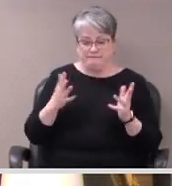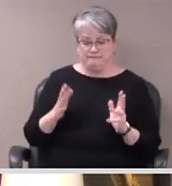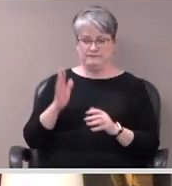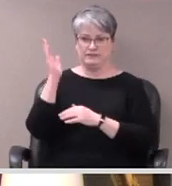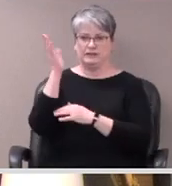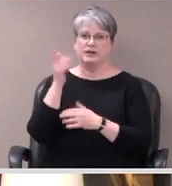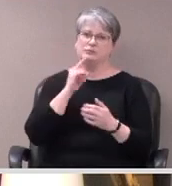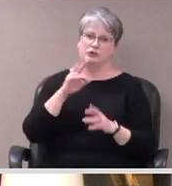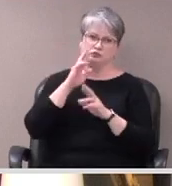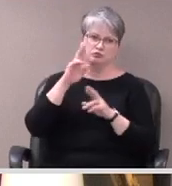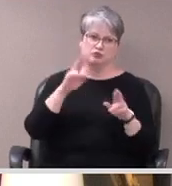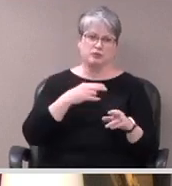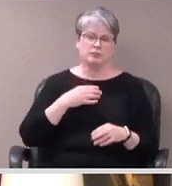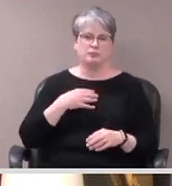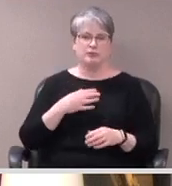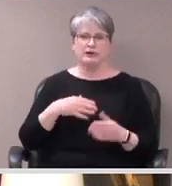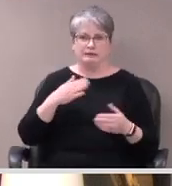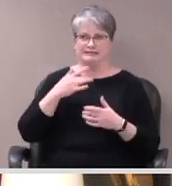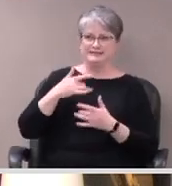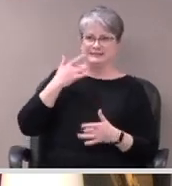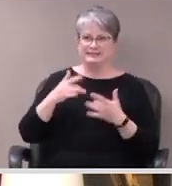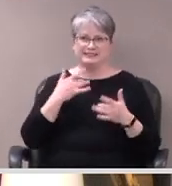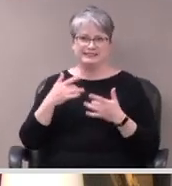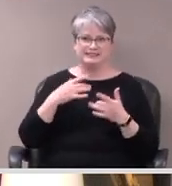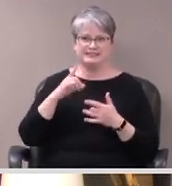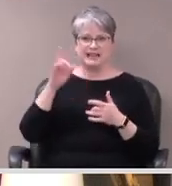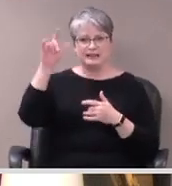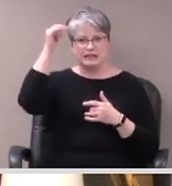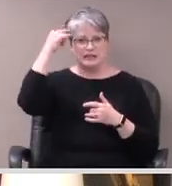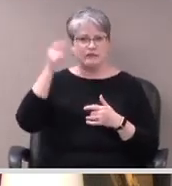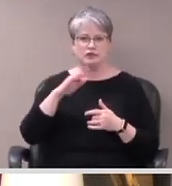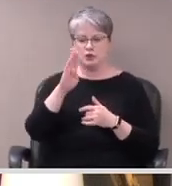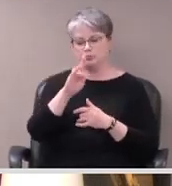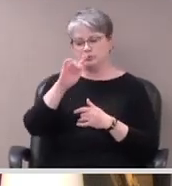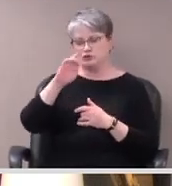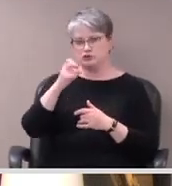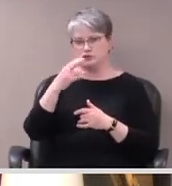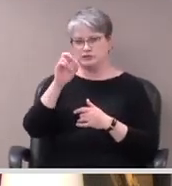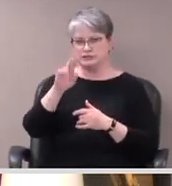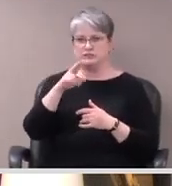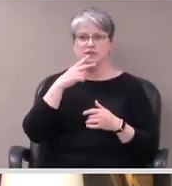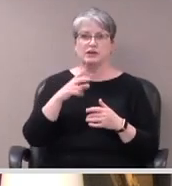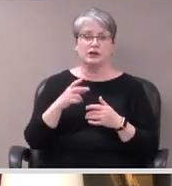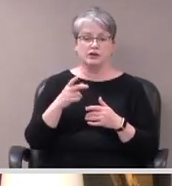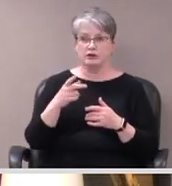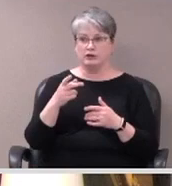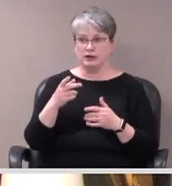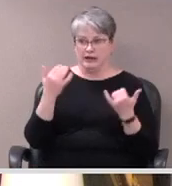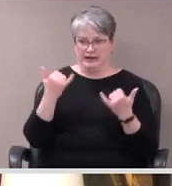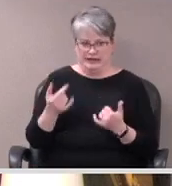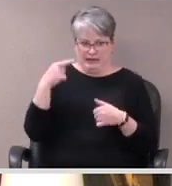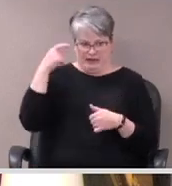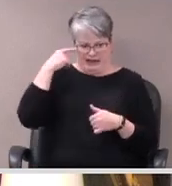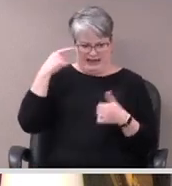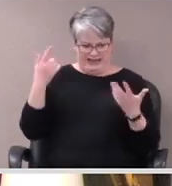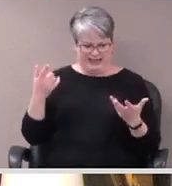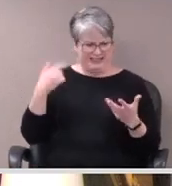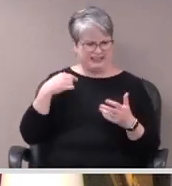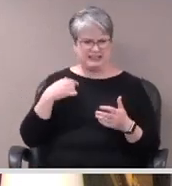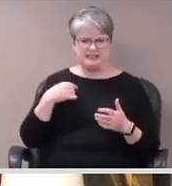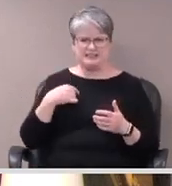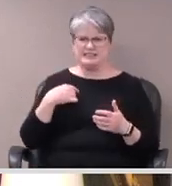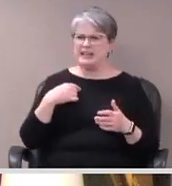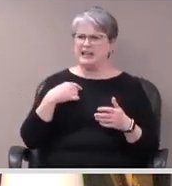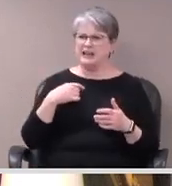I was excited to meet with Governor Beshear today at the Capitol. As we speak, I believe he is giving the State of the Commonwealth address, and it's